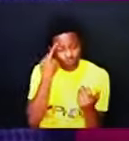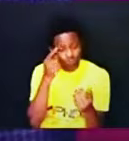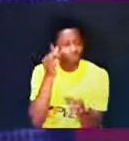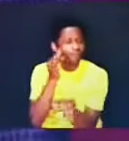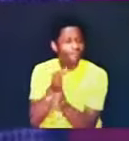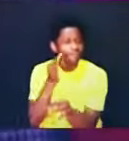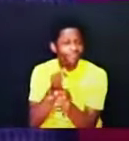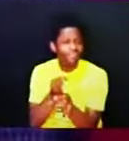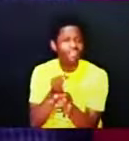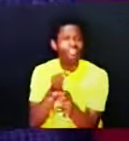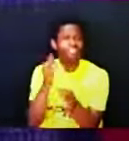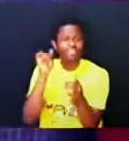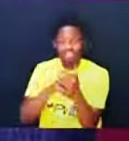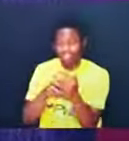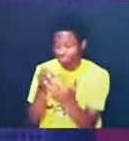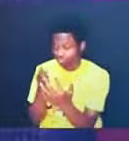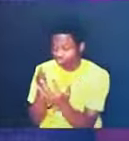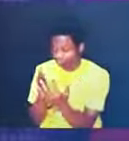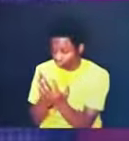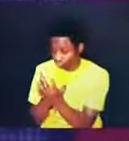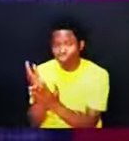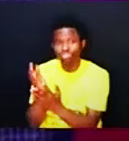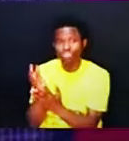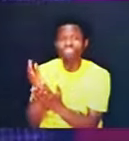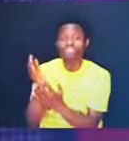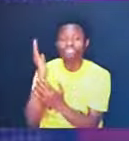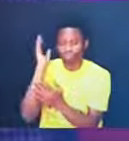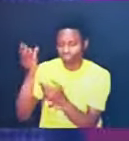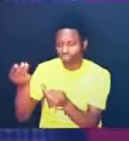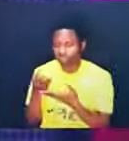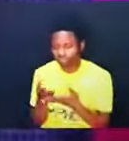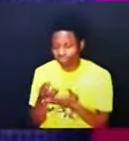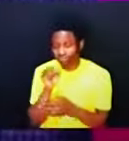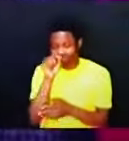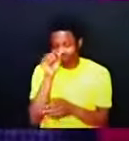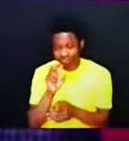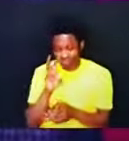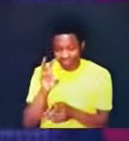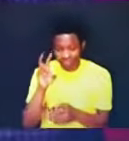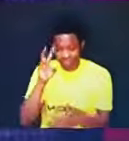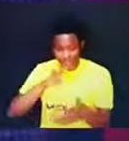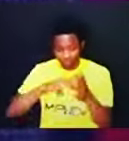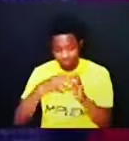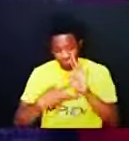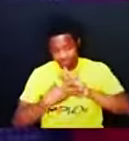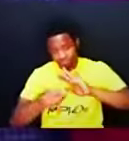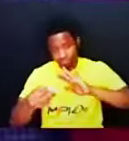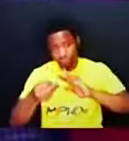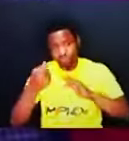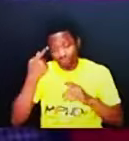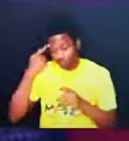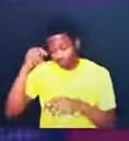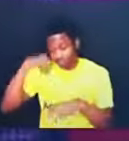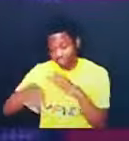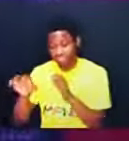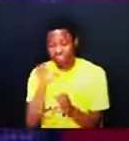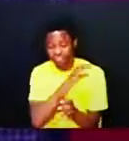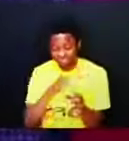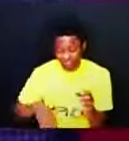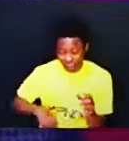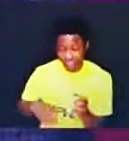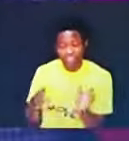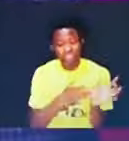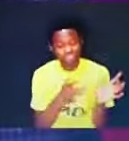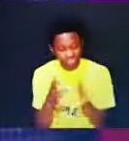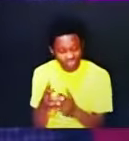frigidiemu twen trene ani da so no. Verse 6. Shall we read together? For in Christ Jesus